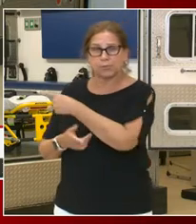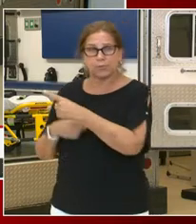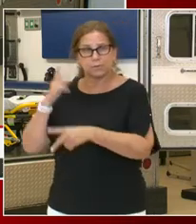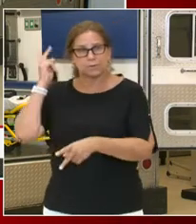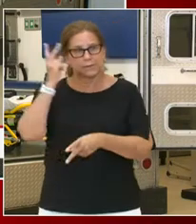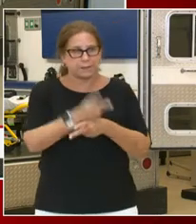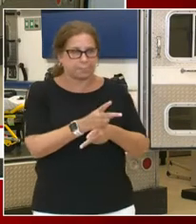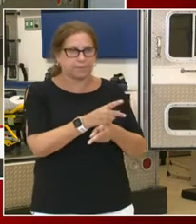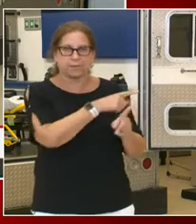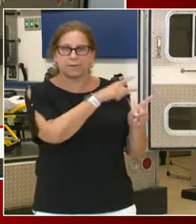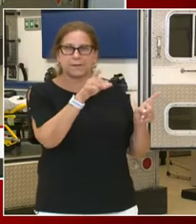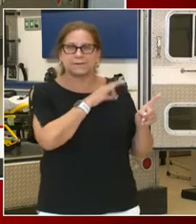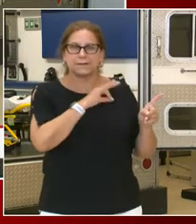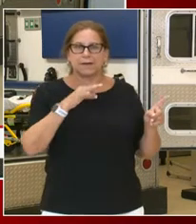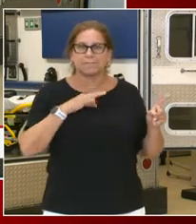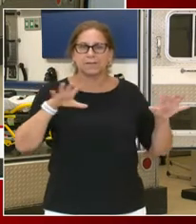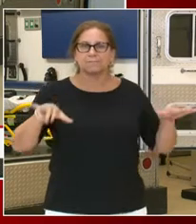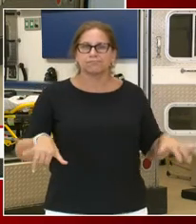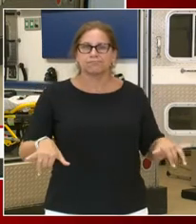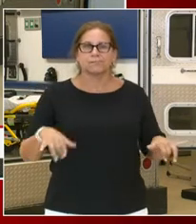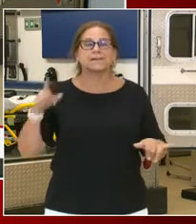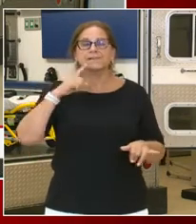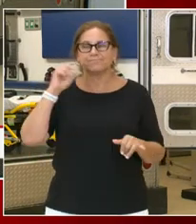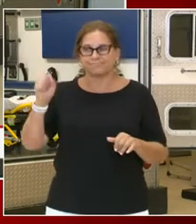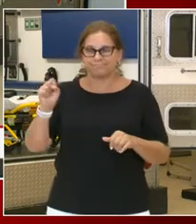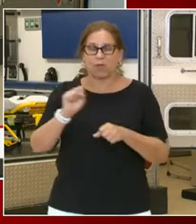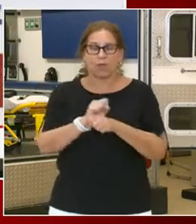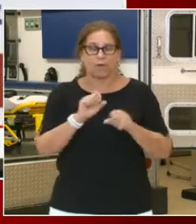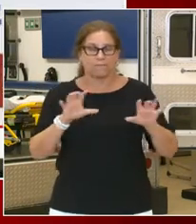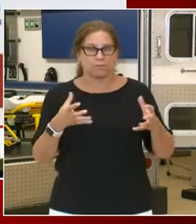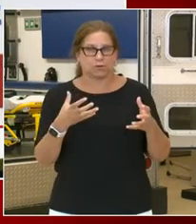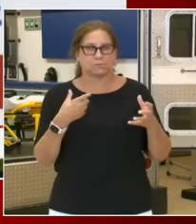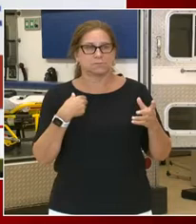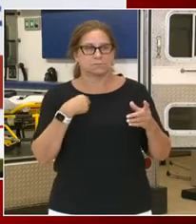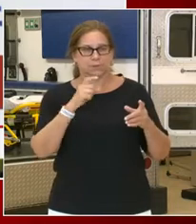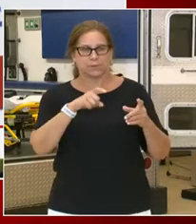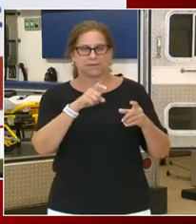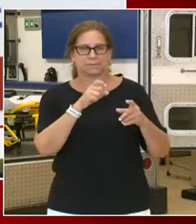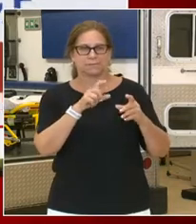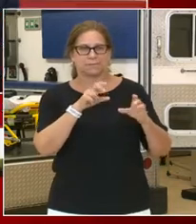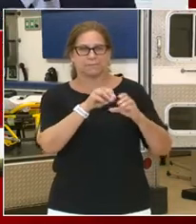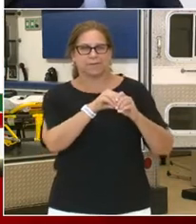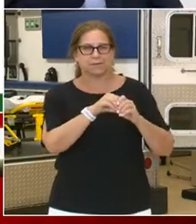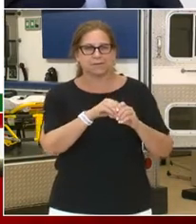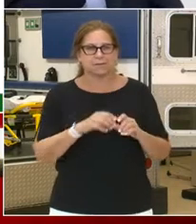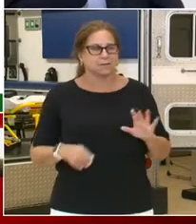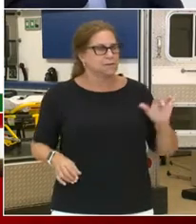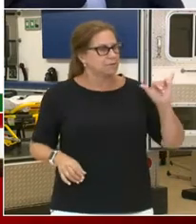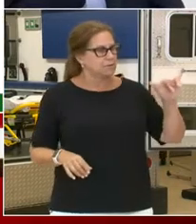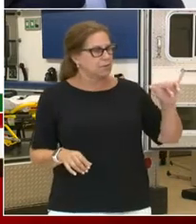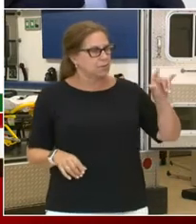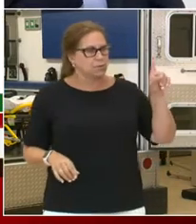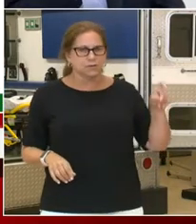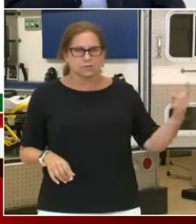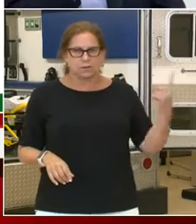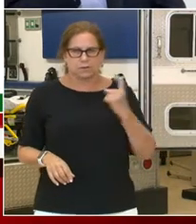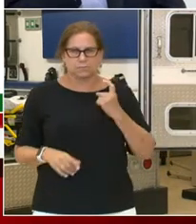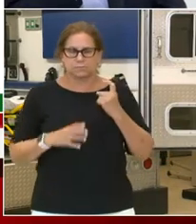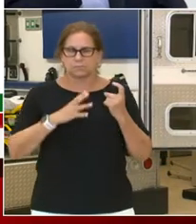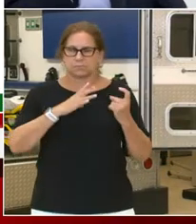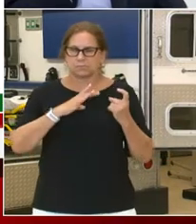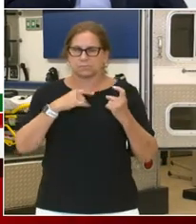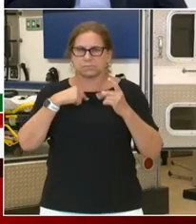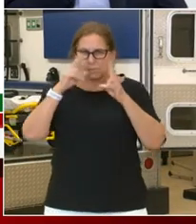workforce we need as we head to recovery? Yeah, thanks for that question, Tomas. We really honor and value the workforce in our early